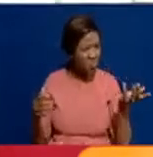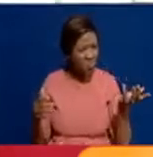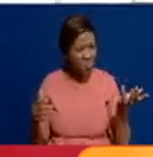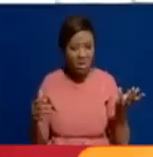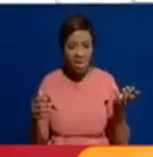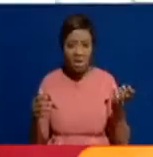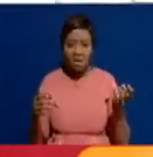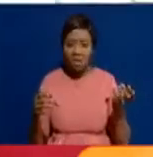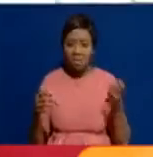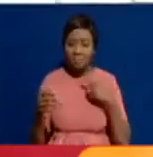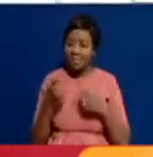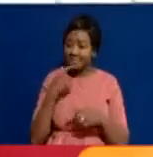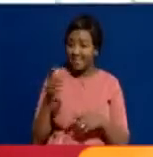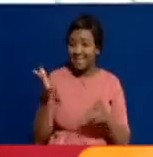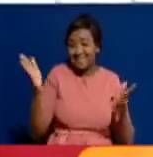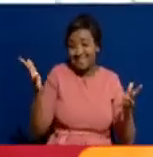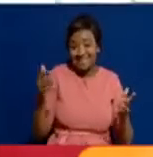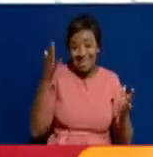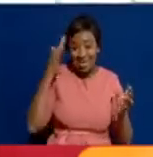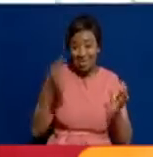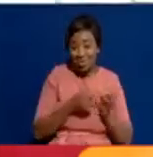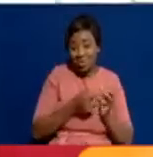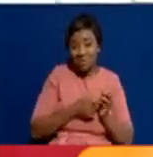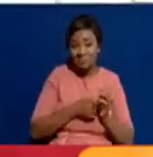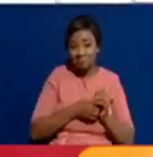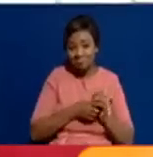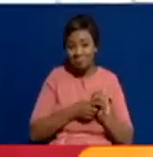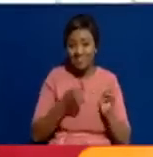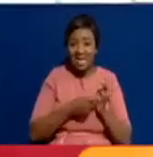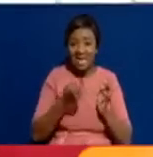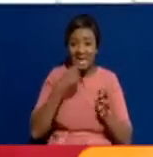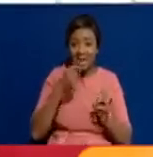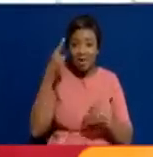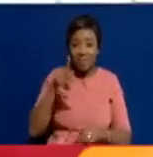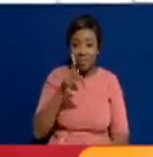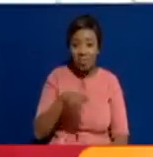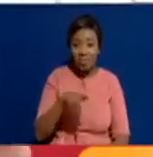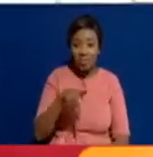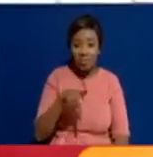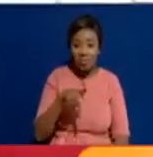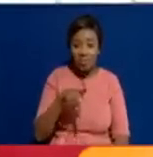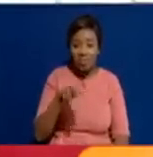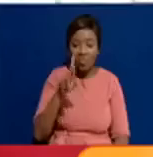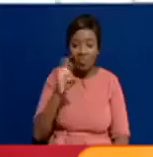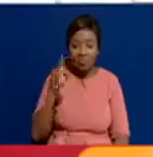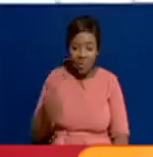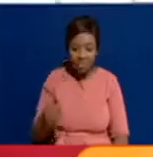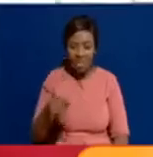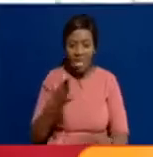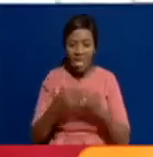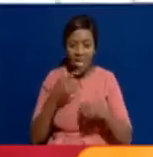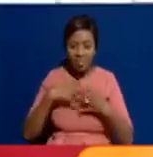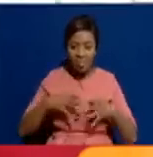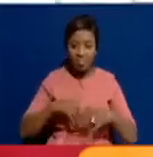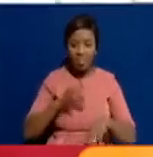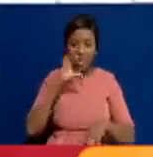what are these pills for? And I just tell her, you know what, this medication is for PrEP. It prevents people from getting HIV